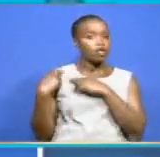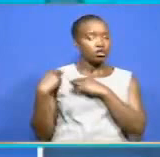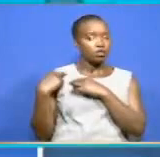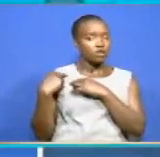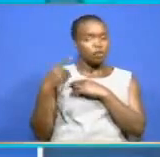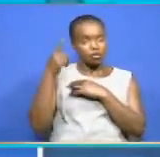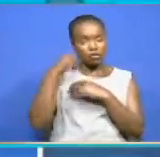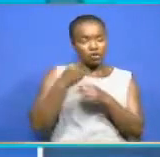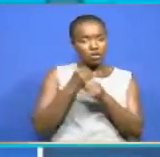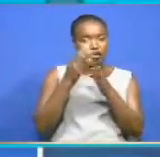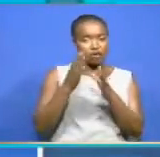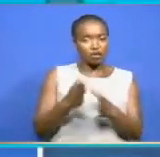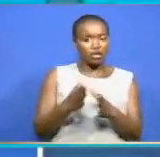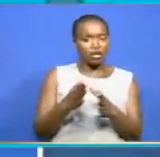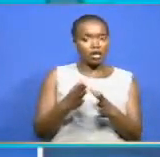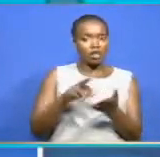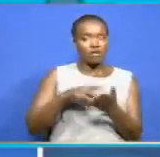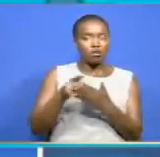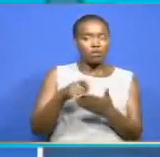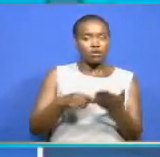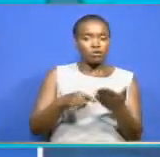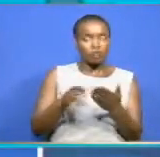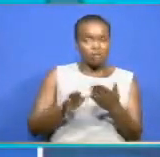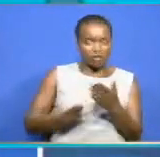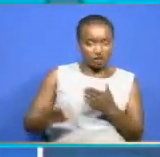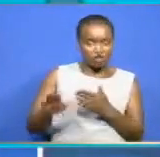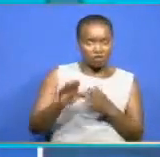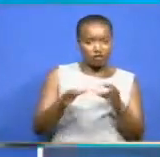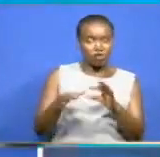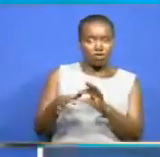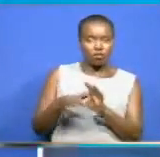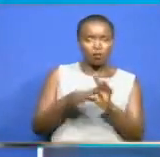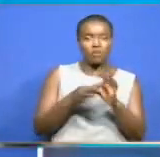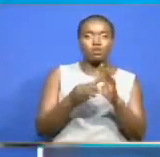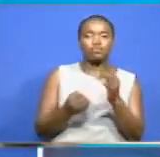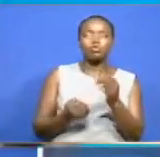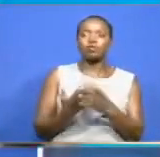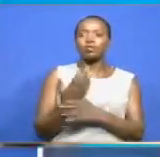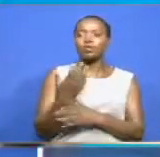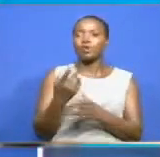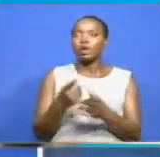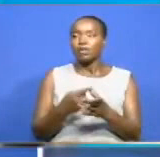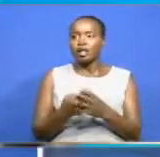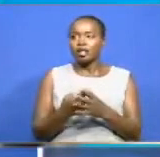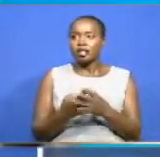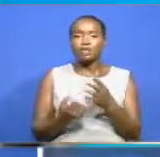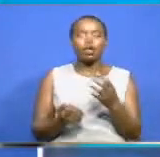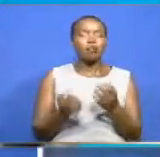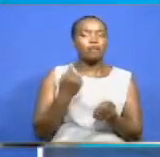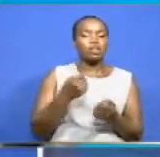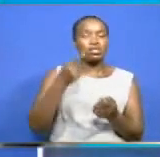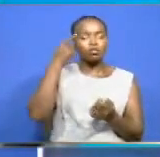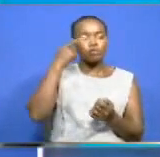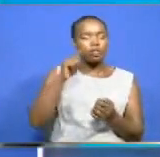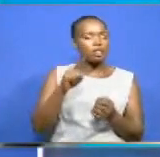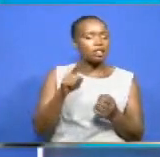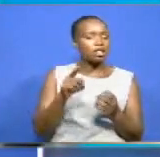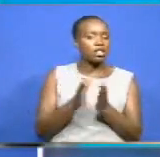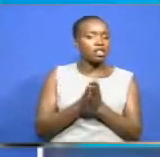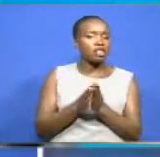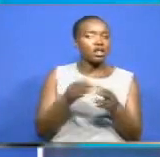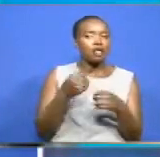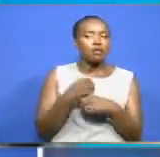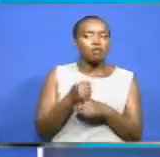level, what does it mean to create an enabling environment for cooperatives to thrive? When it comes to matters of policy and making